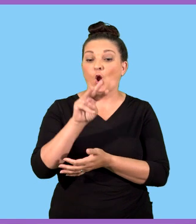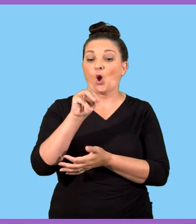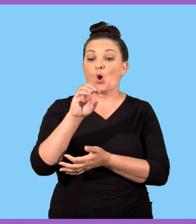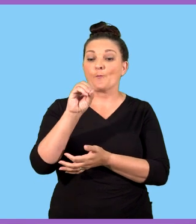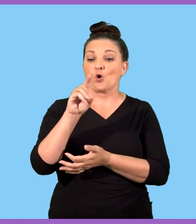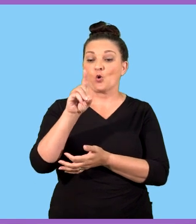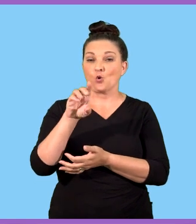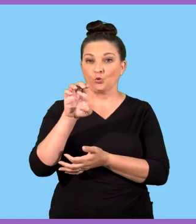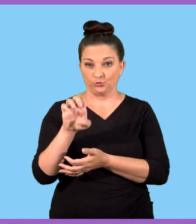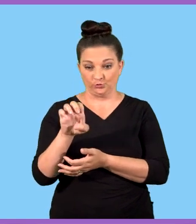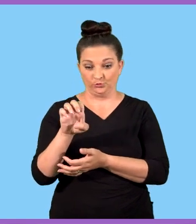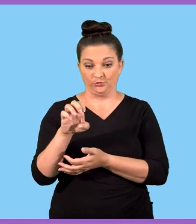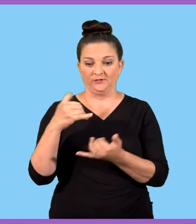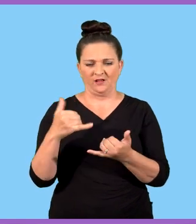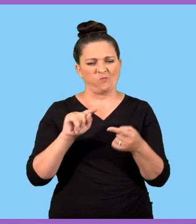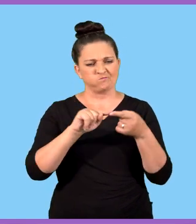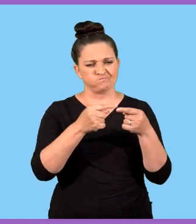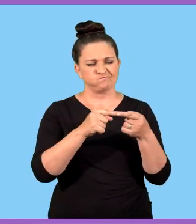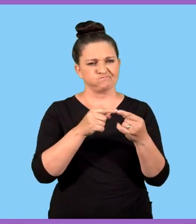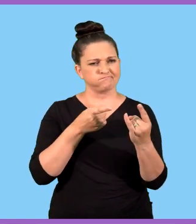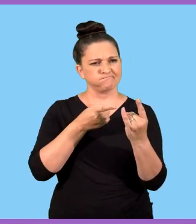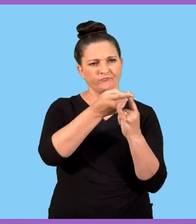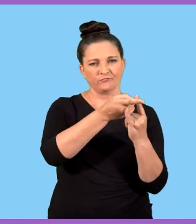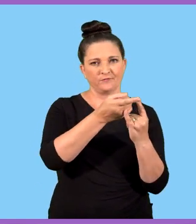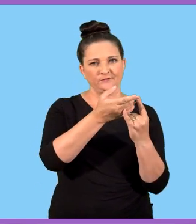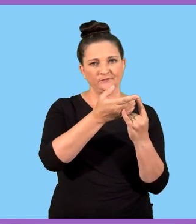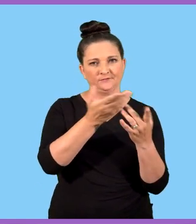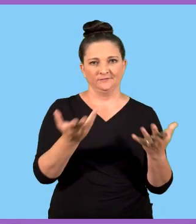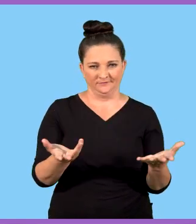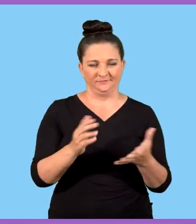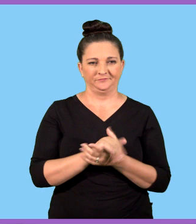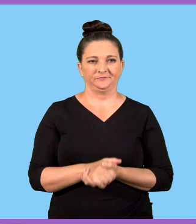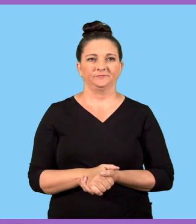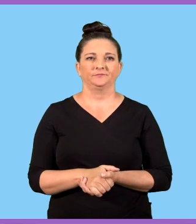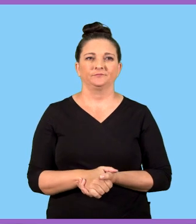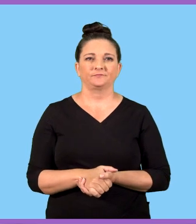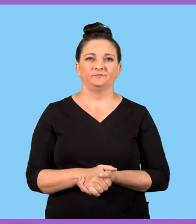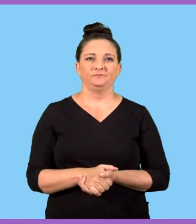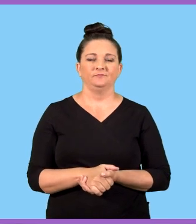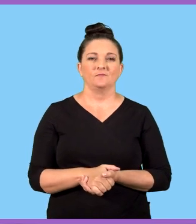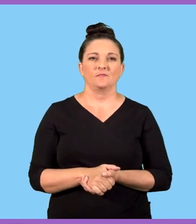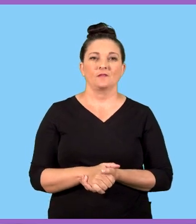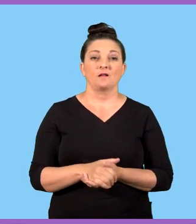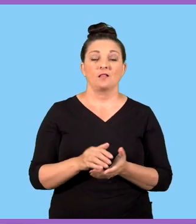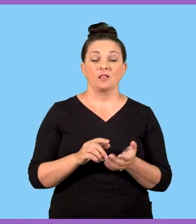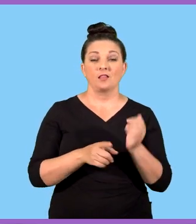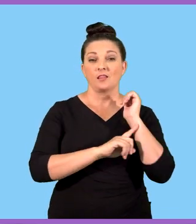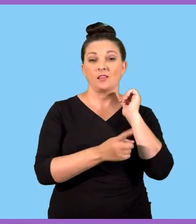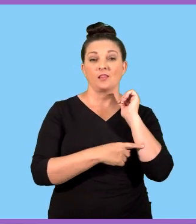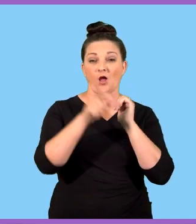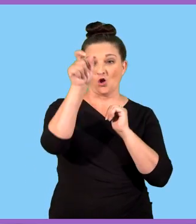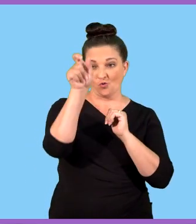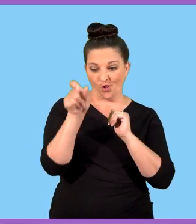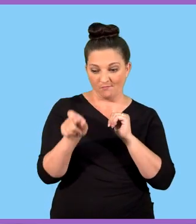Write down the mode for the points scored. Okay, points scored right here, last